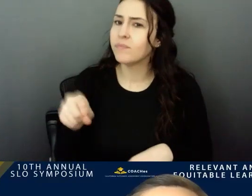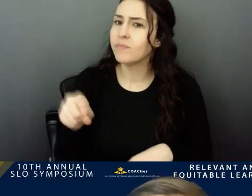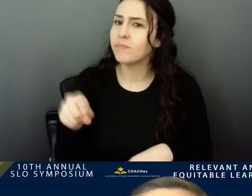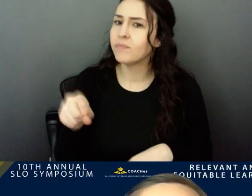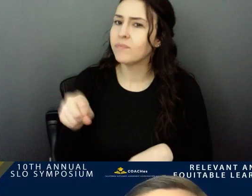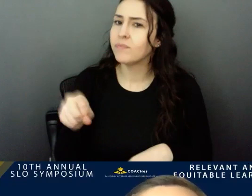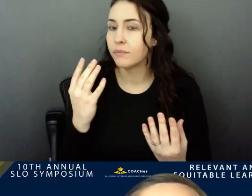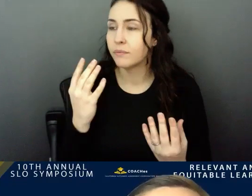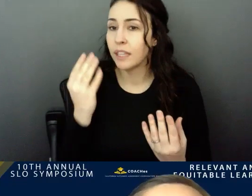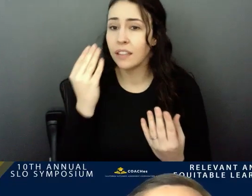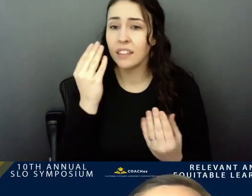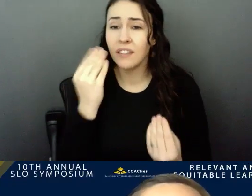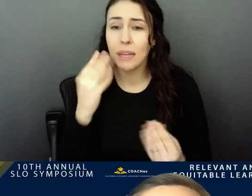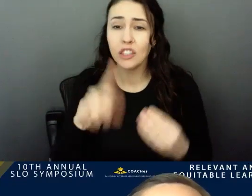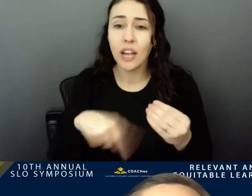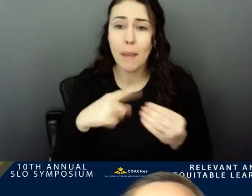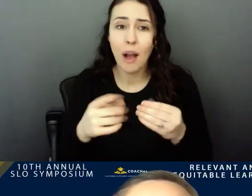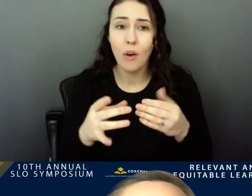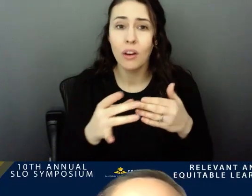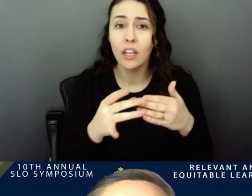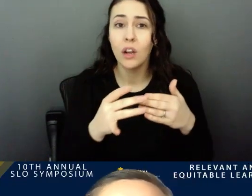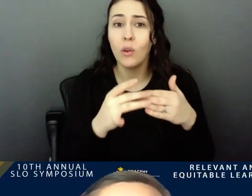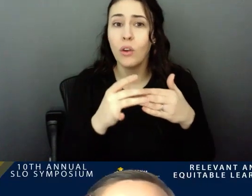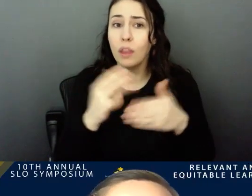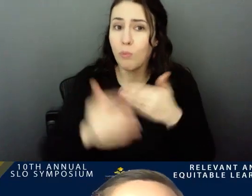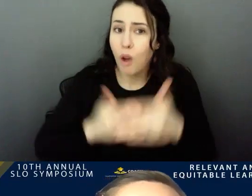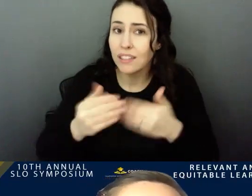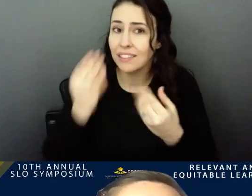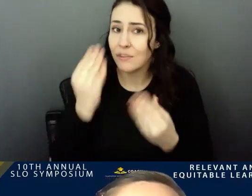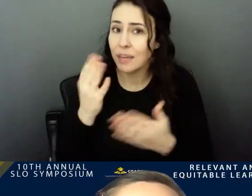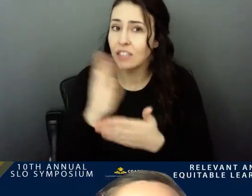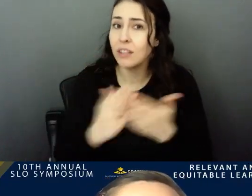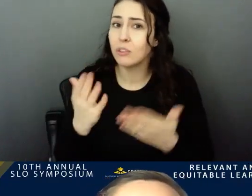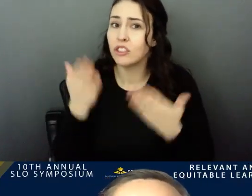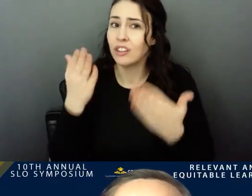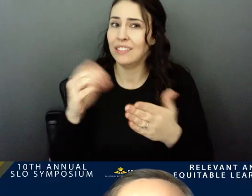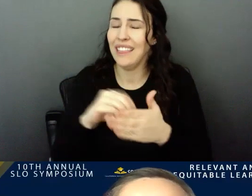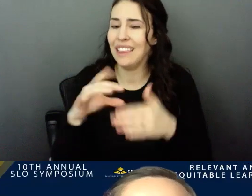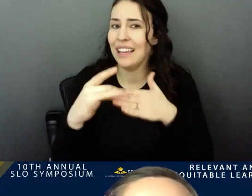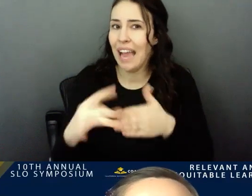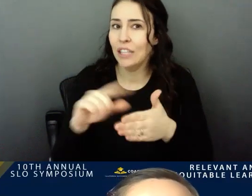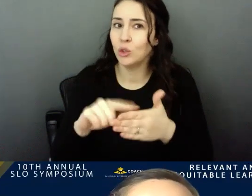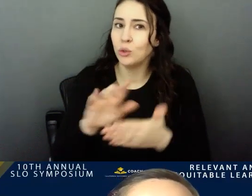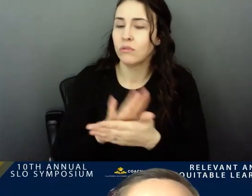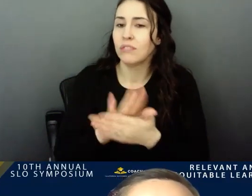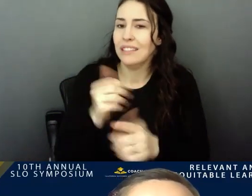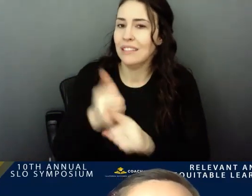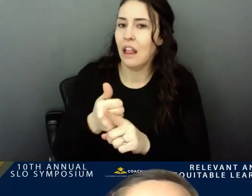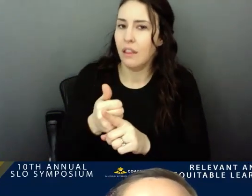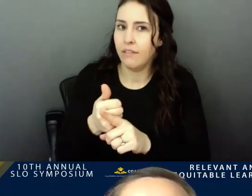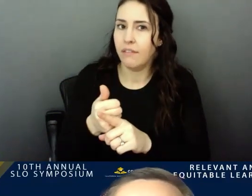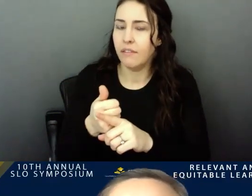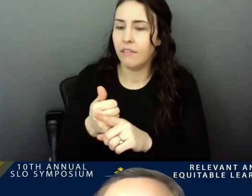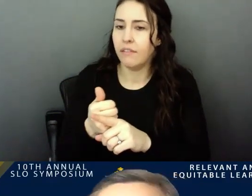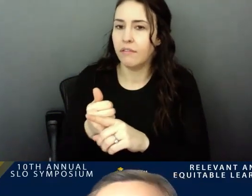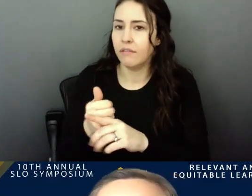suggestions in the guide to institutional self-evaluation, which you can download from our website. And obviously we'll be updating the guide as